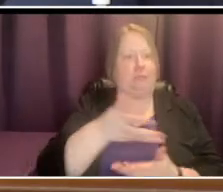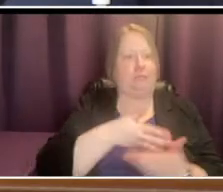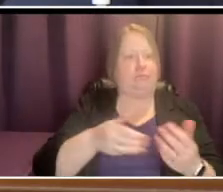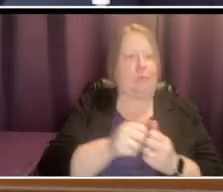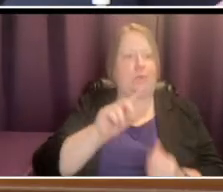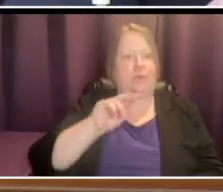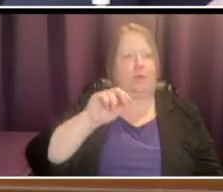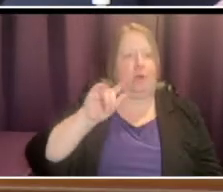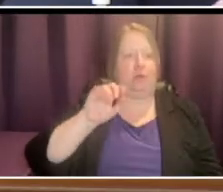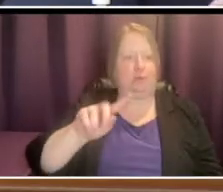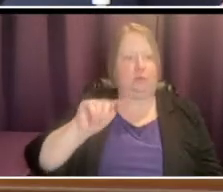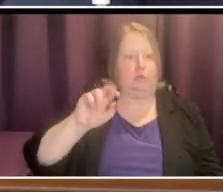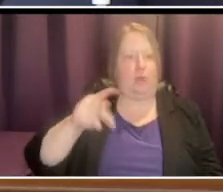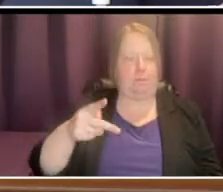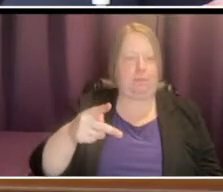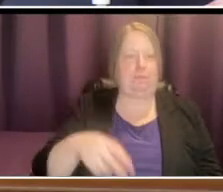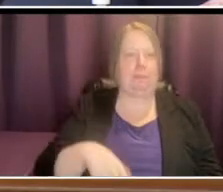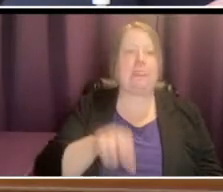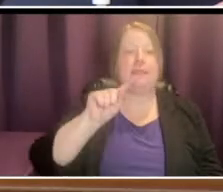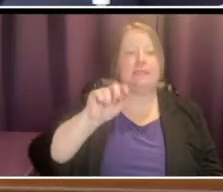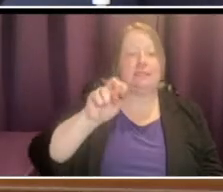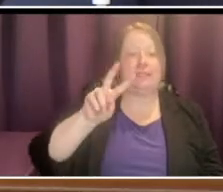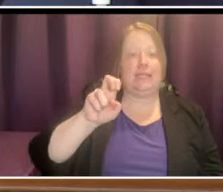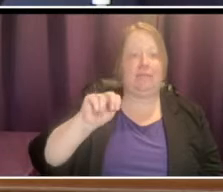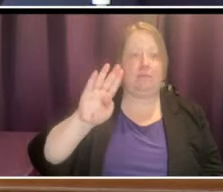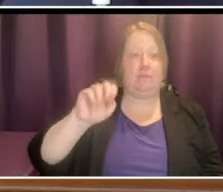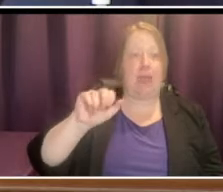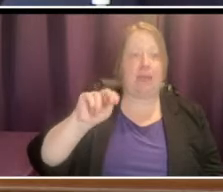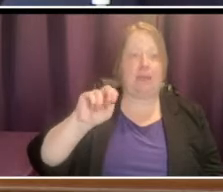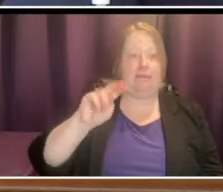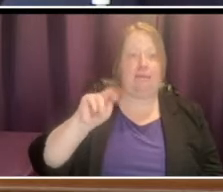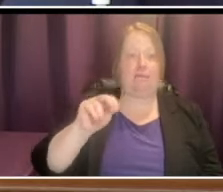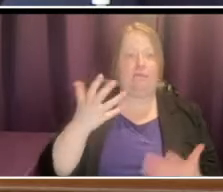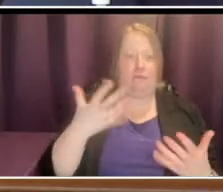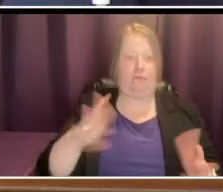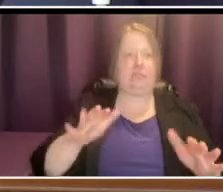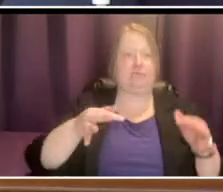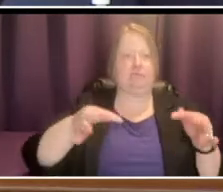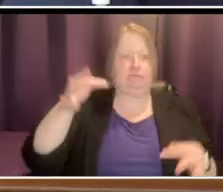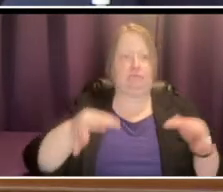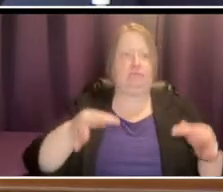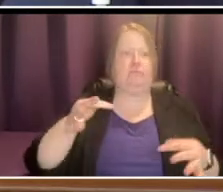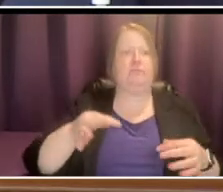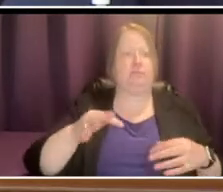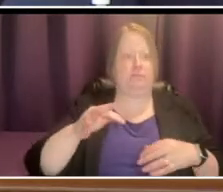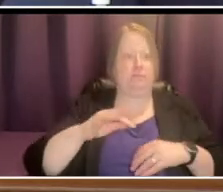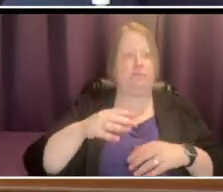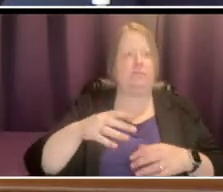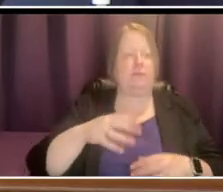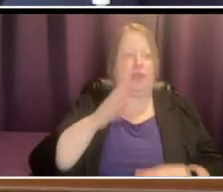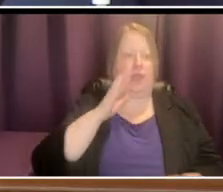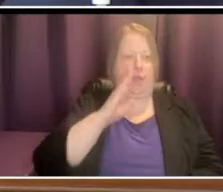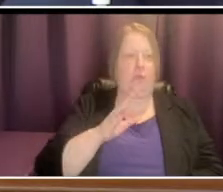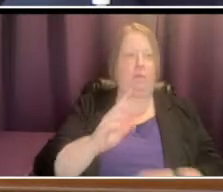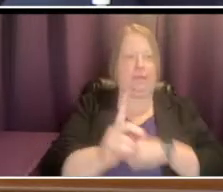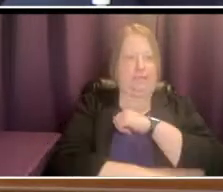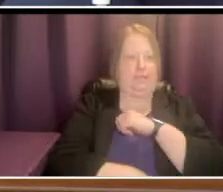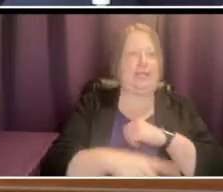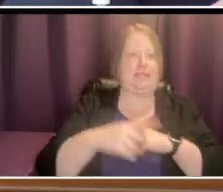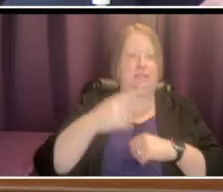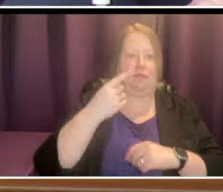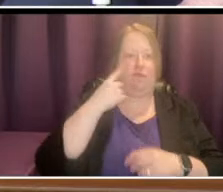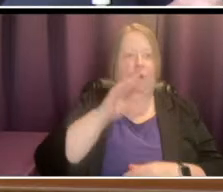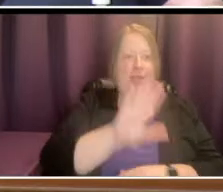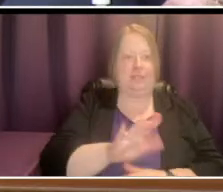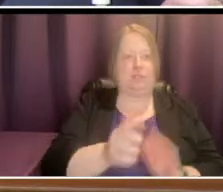his peers for contempt of Congress. He is scheduled to be sentenced for this crime later this month. Criminal proceedings